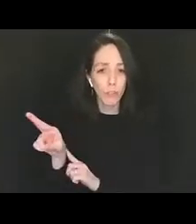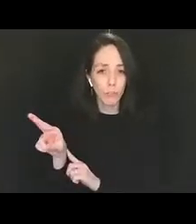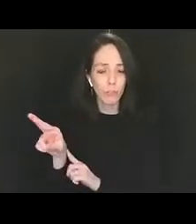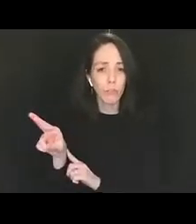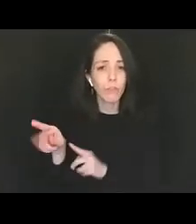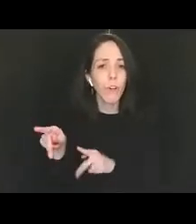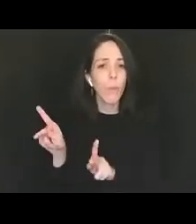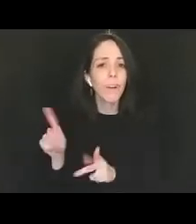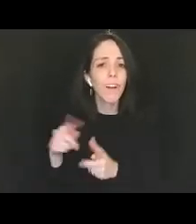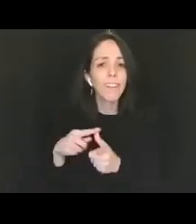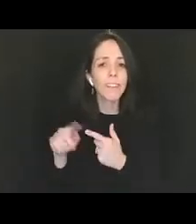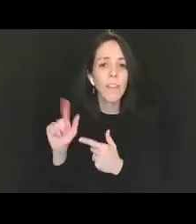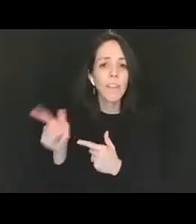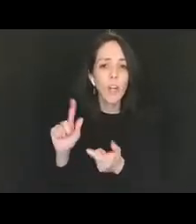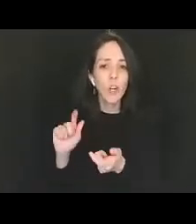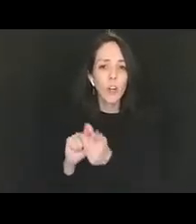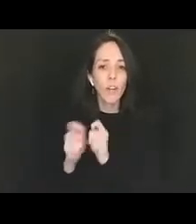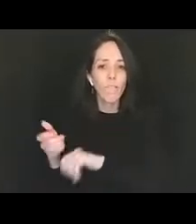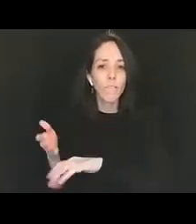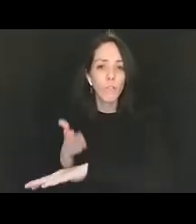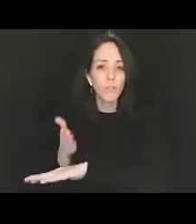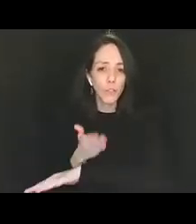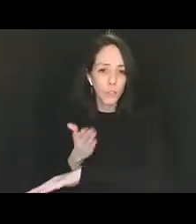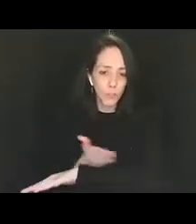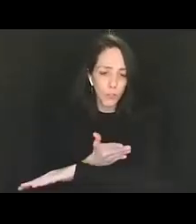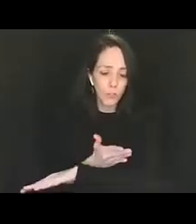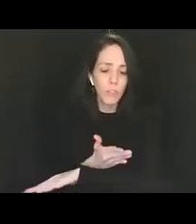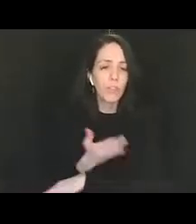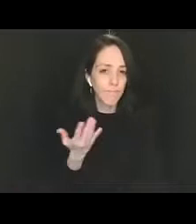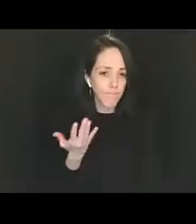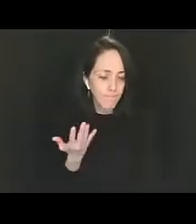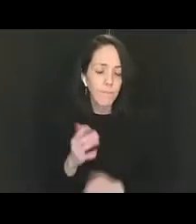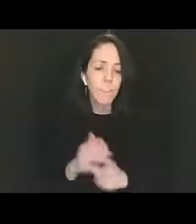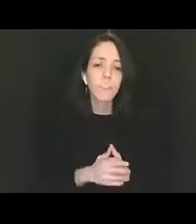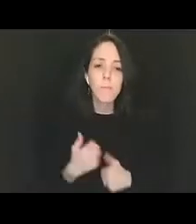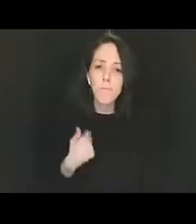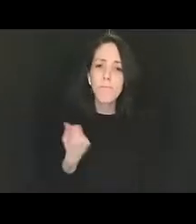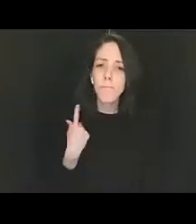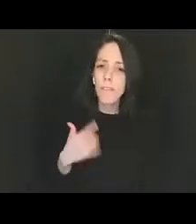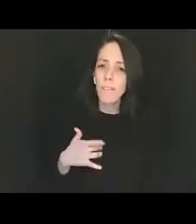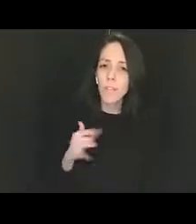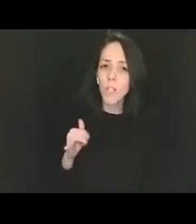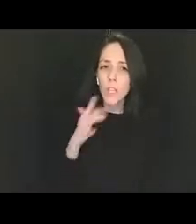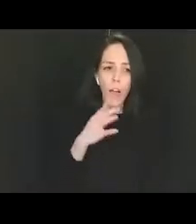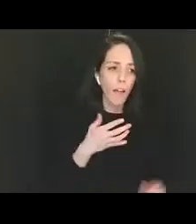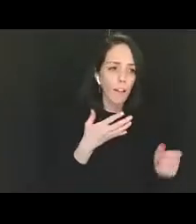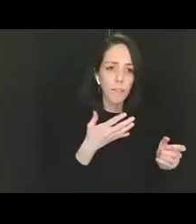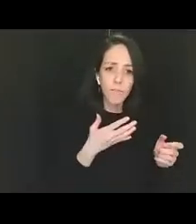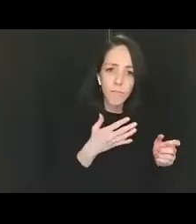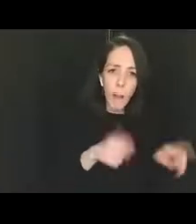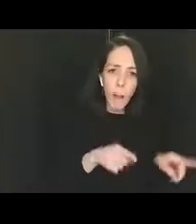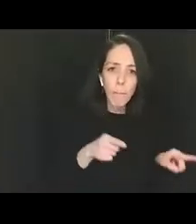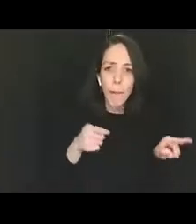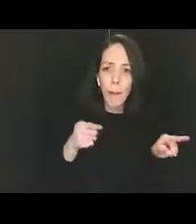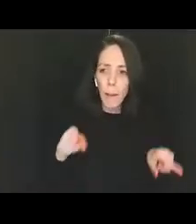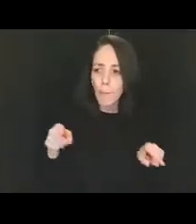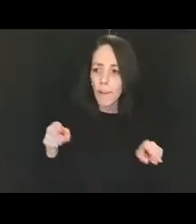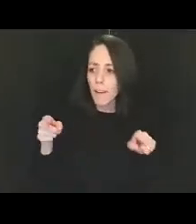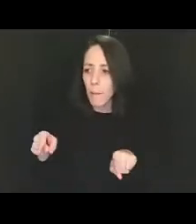So it might feel like let's all cluster it here, but I think